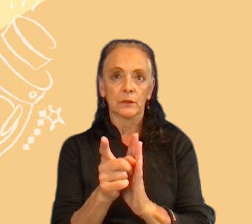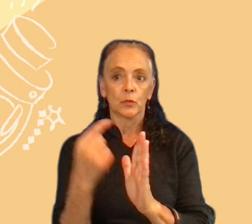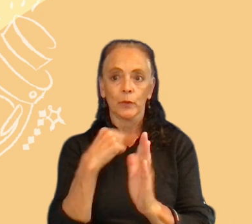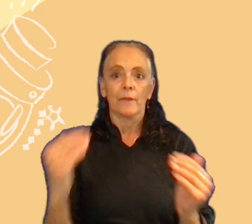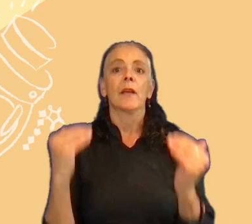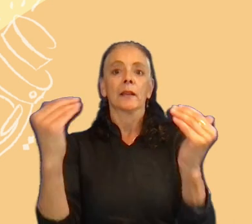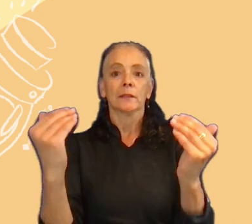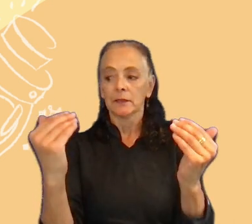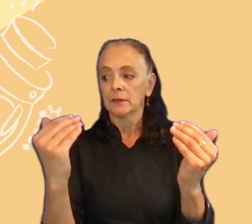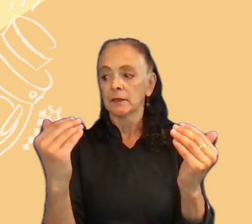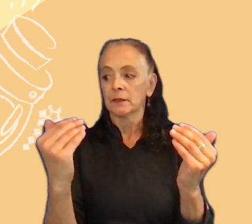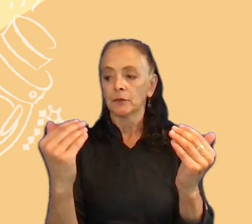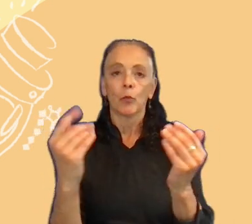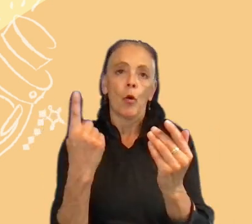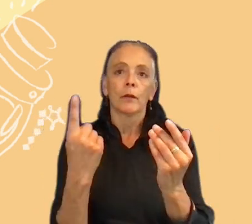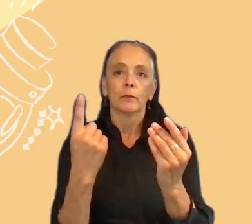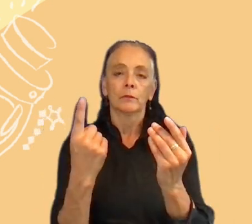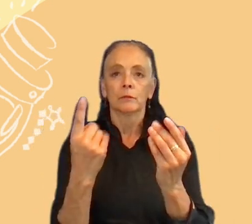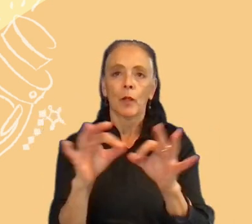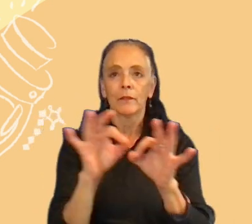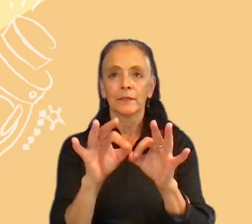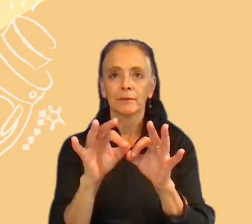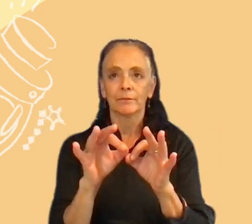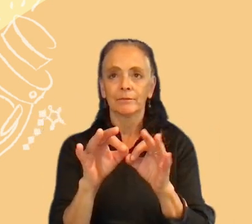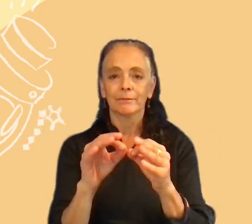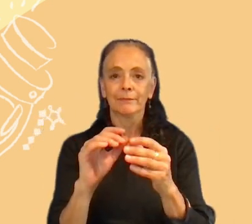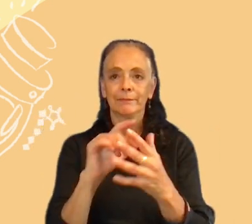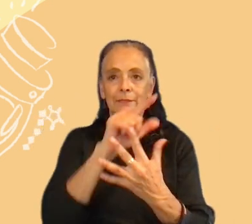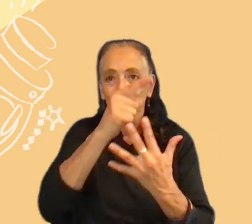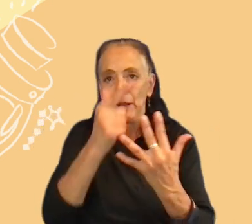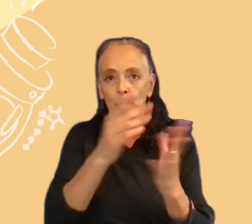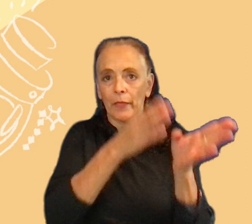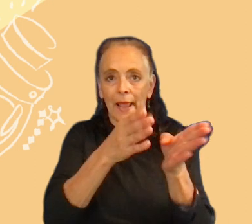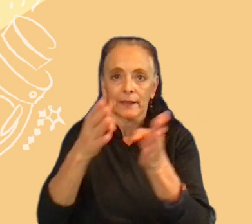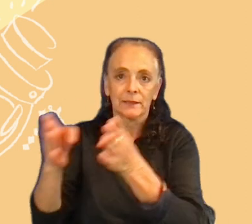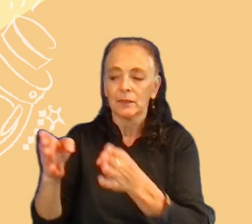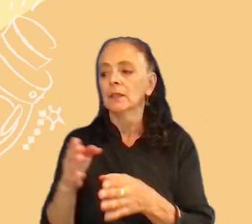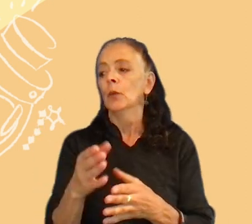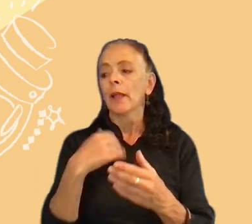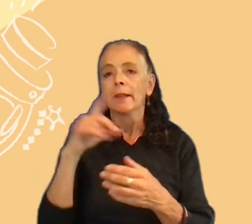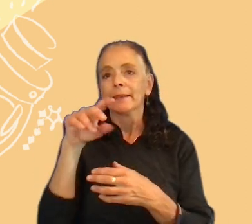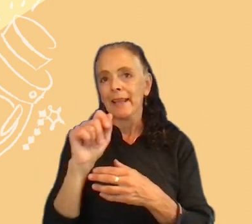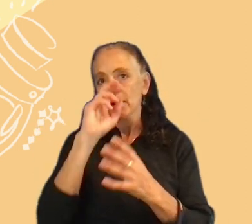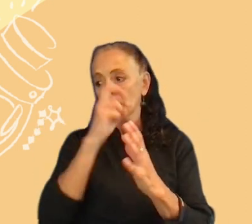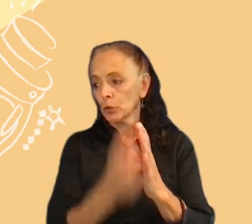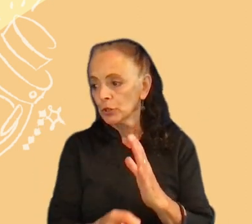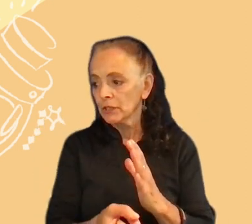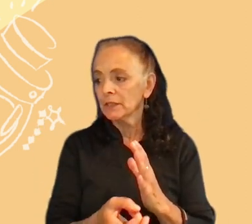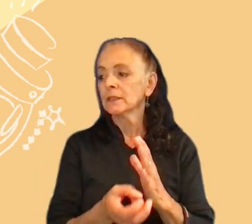step relevant step to the other one so as i said we had a data immersion in the planning and recruitment